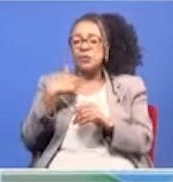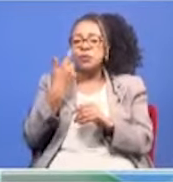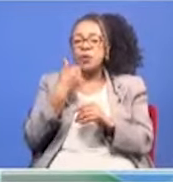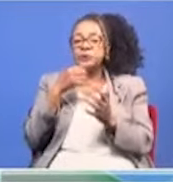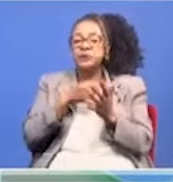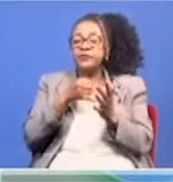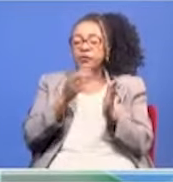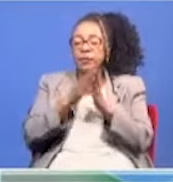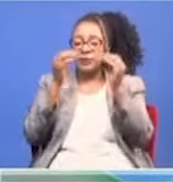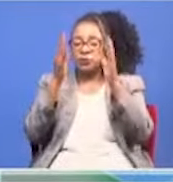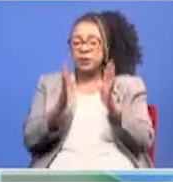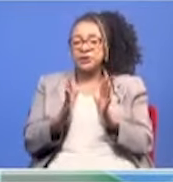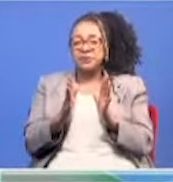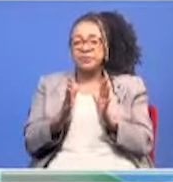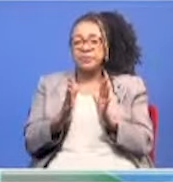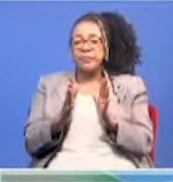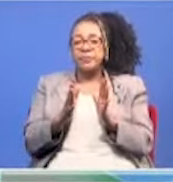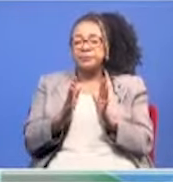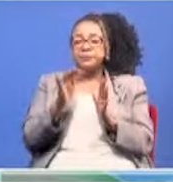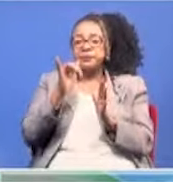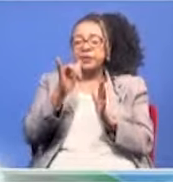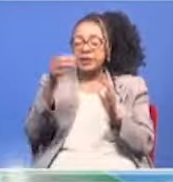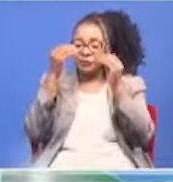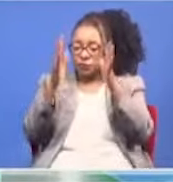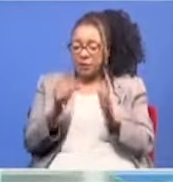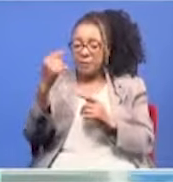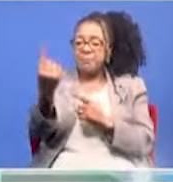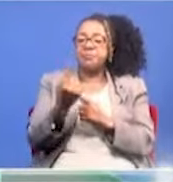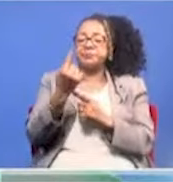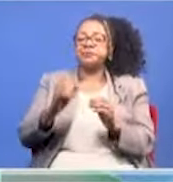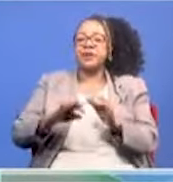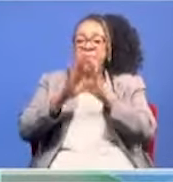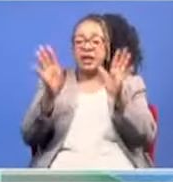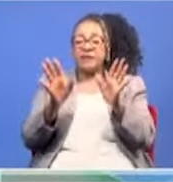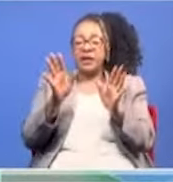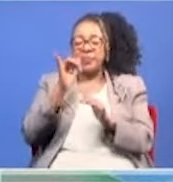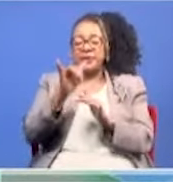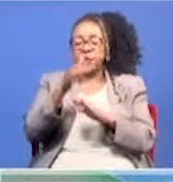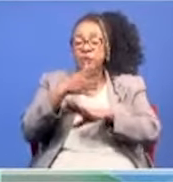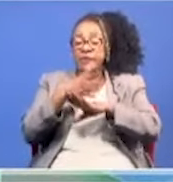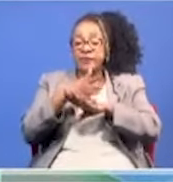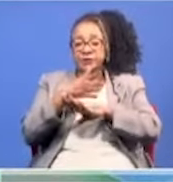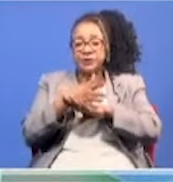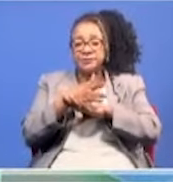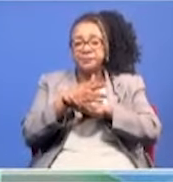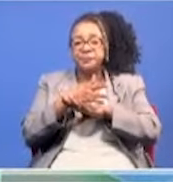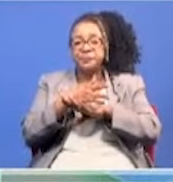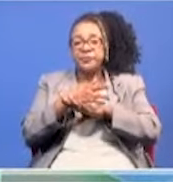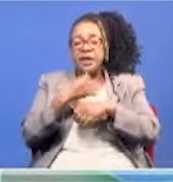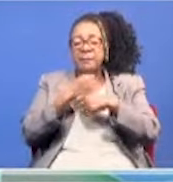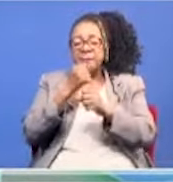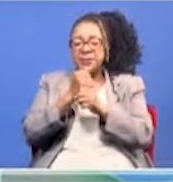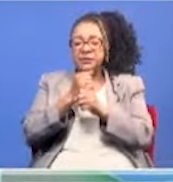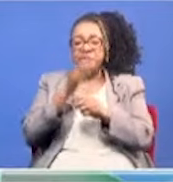with a student. The said student came forward to clarify that the claims she made were false and made out of duress from